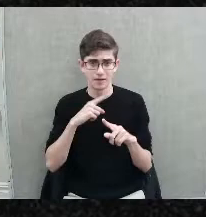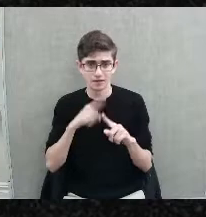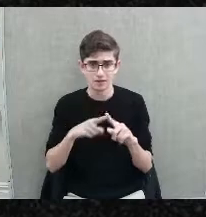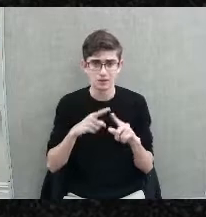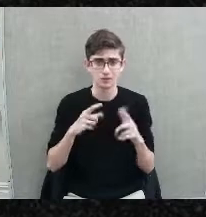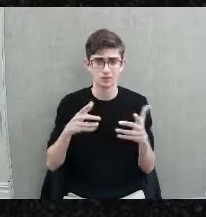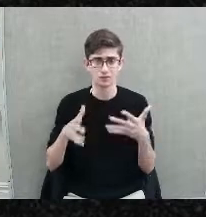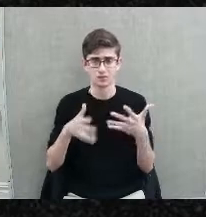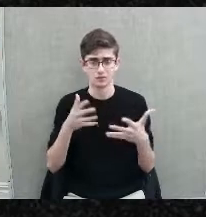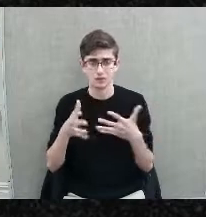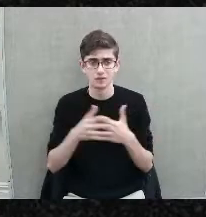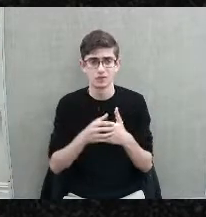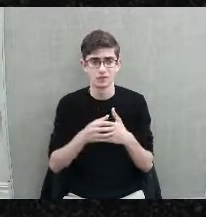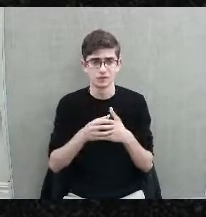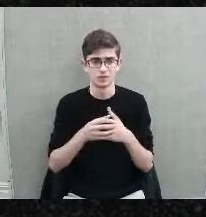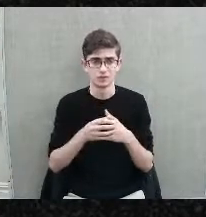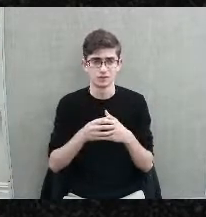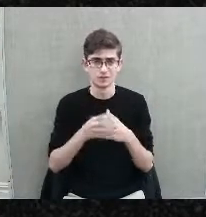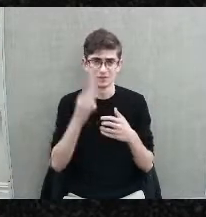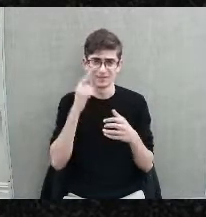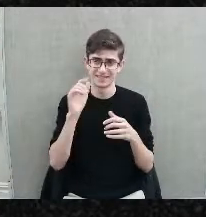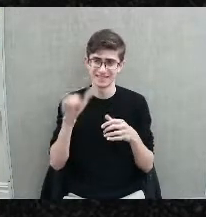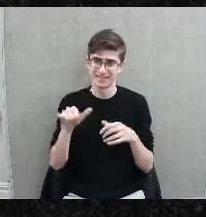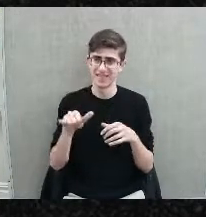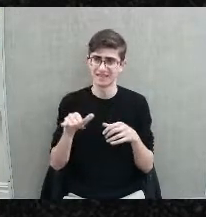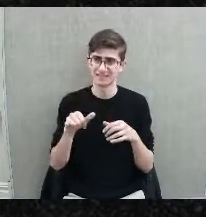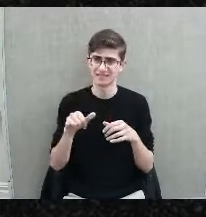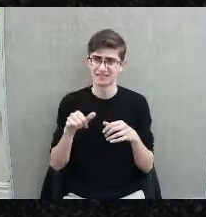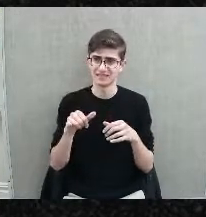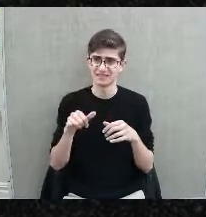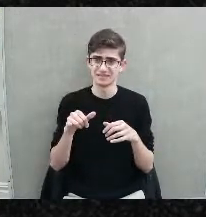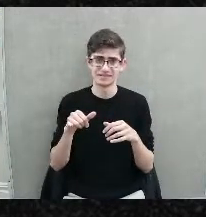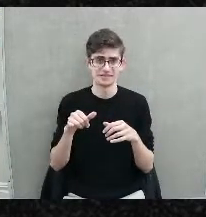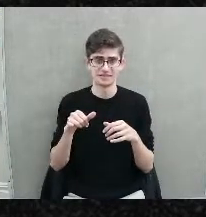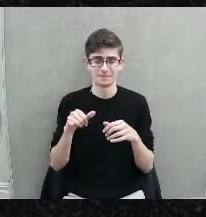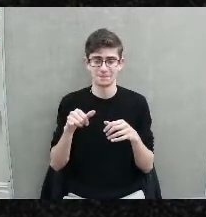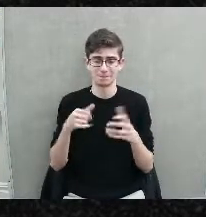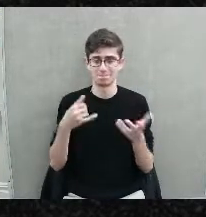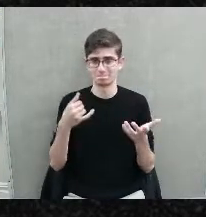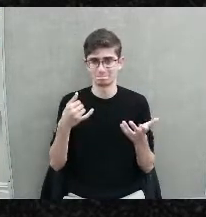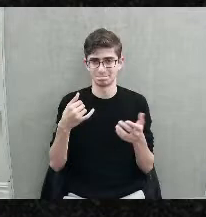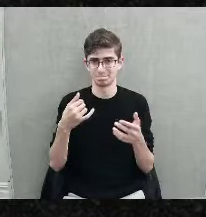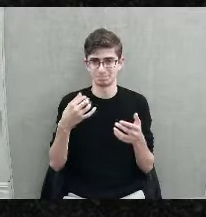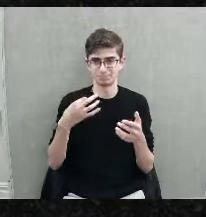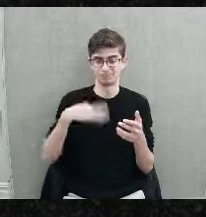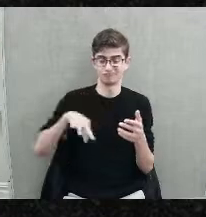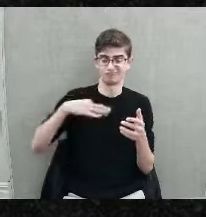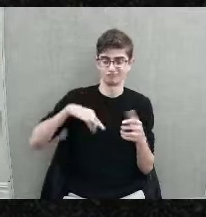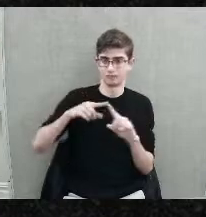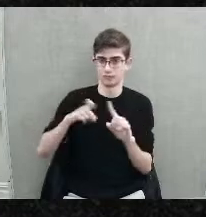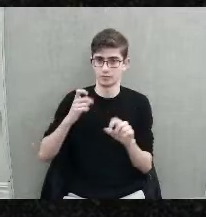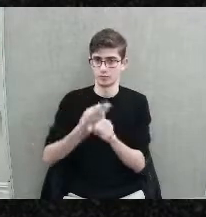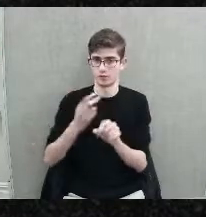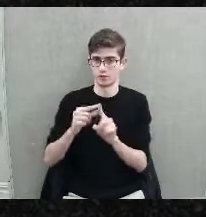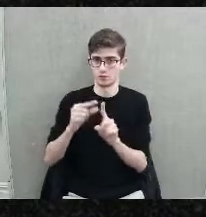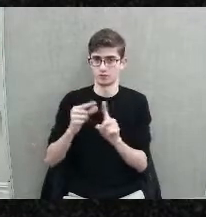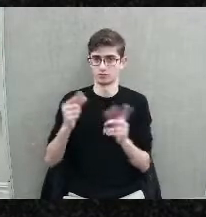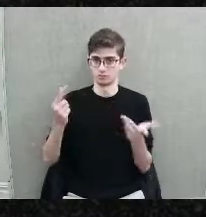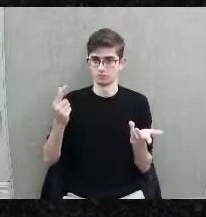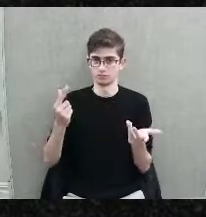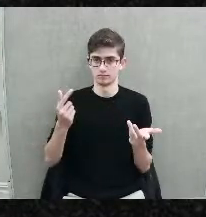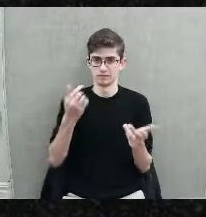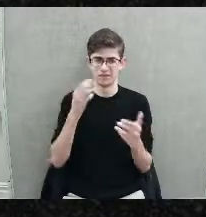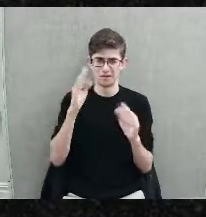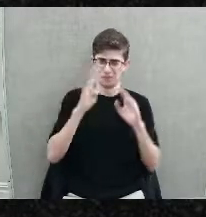so I think that is the utility of it. And I would worry you know, if we were